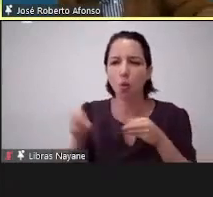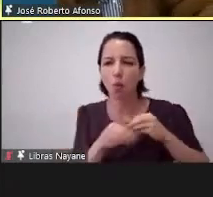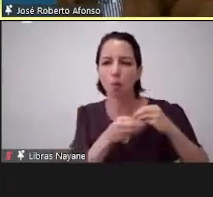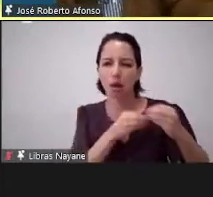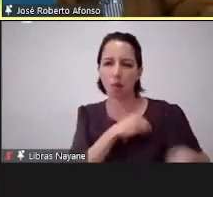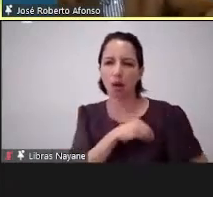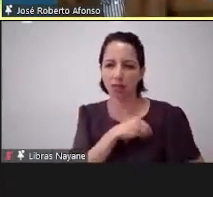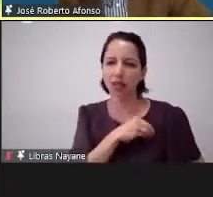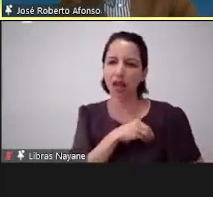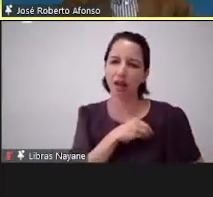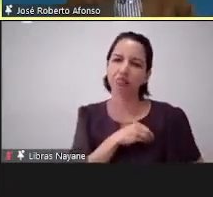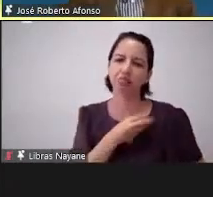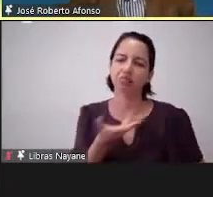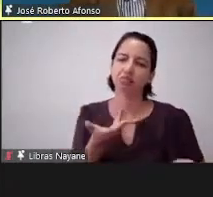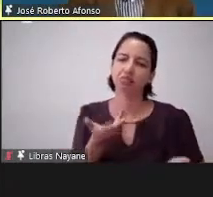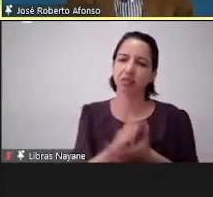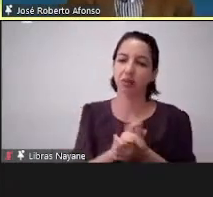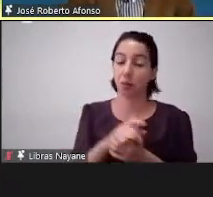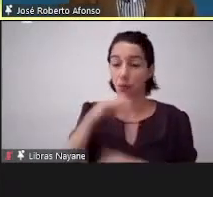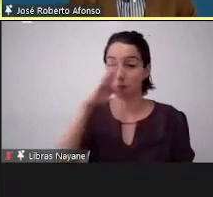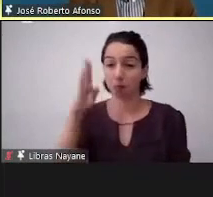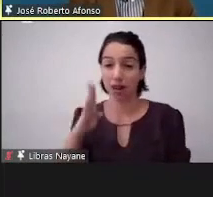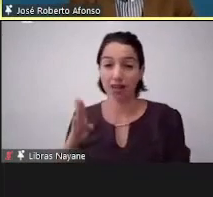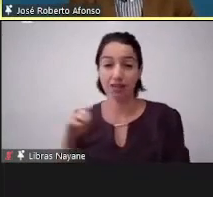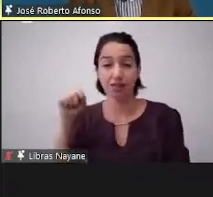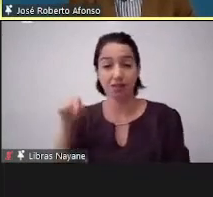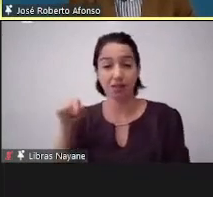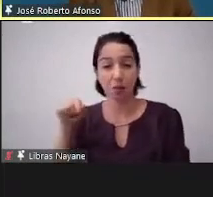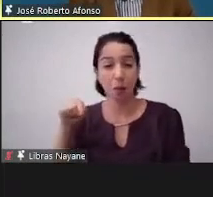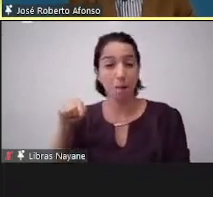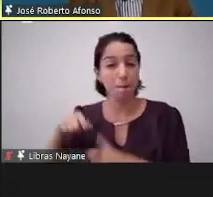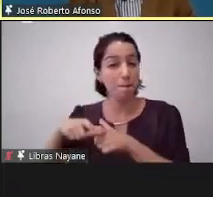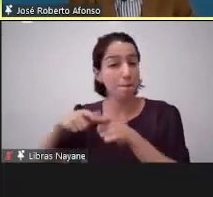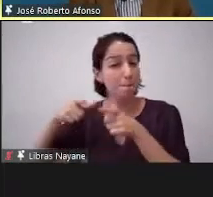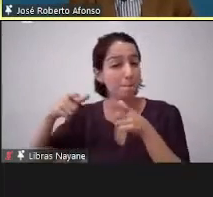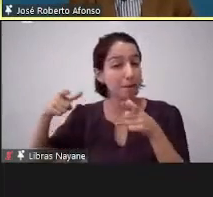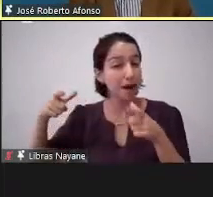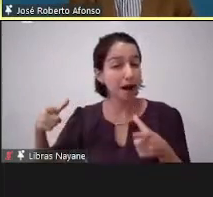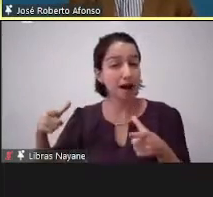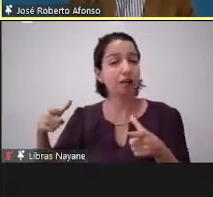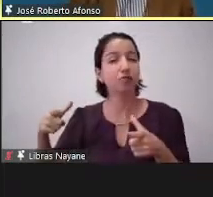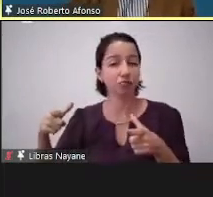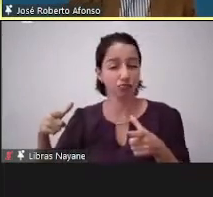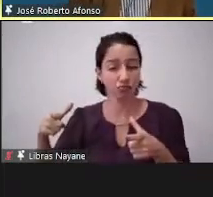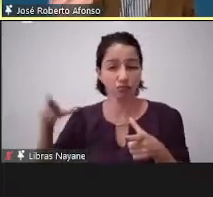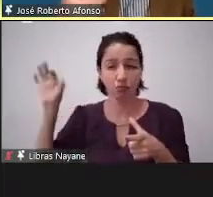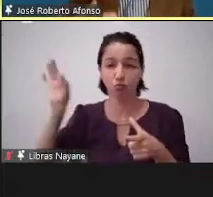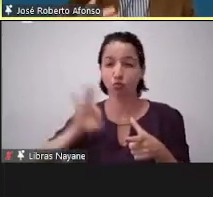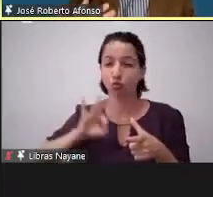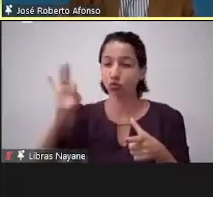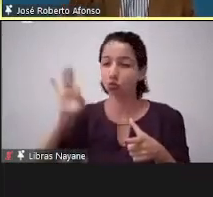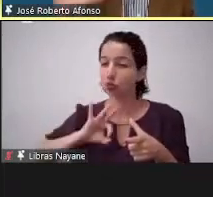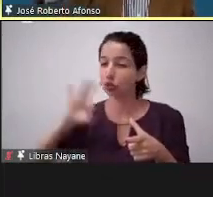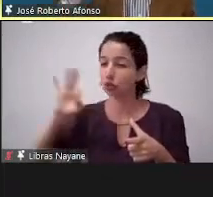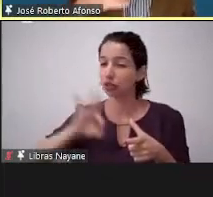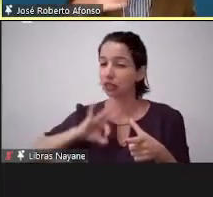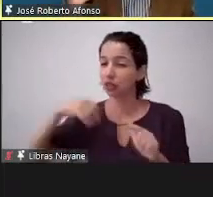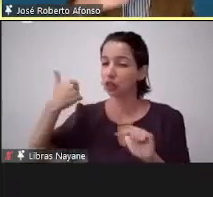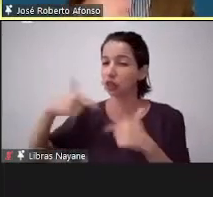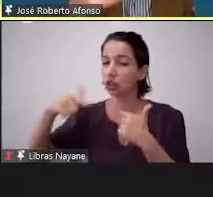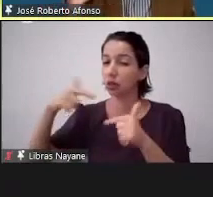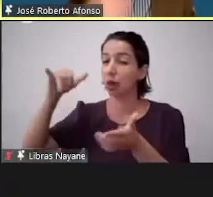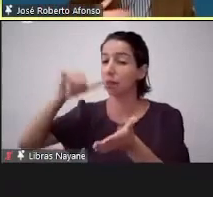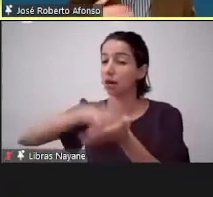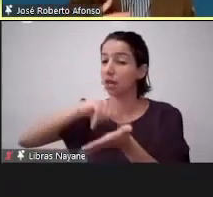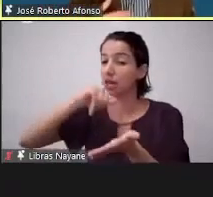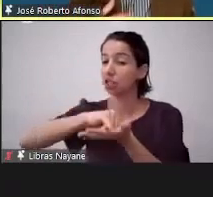this comparison in Brazil, different from the rest of the world, that is a greater proportion of